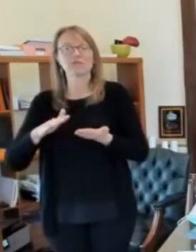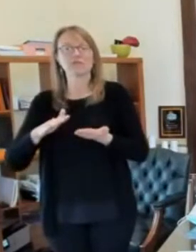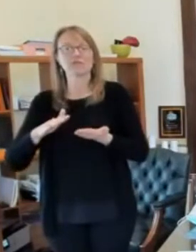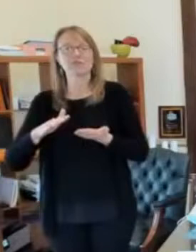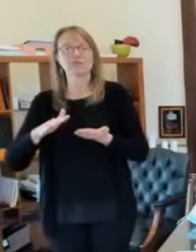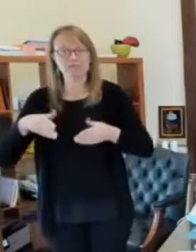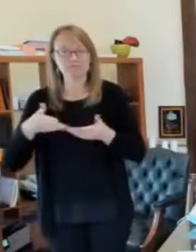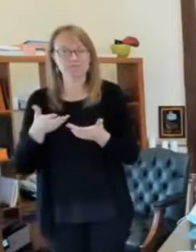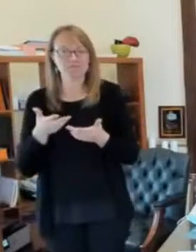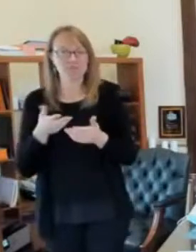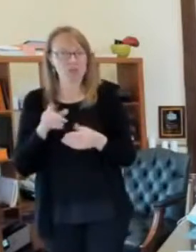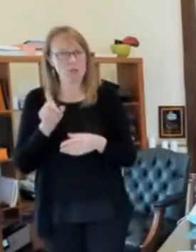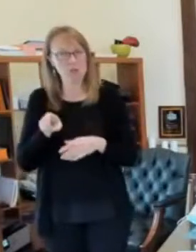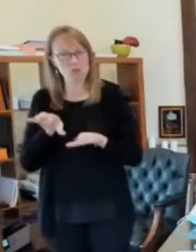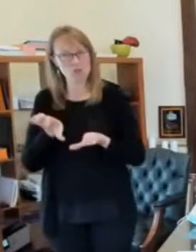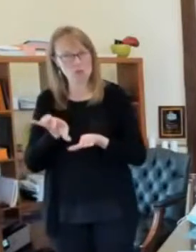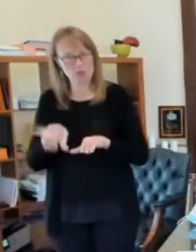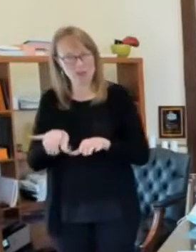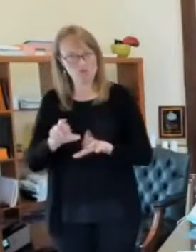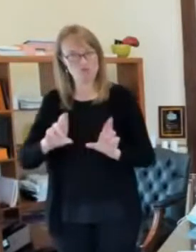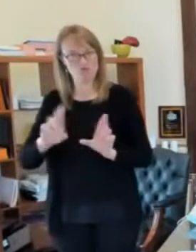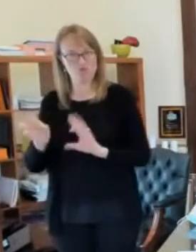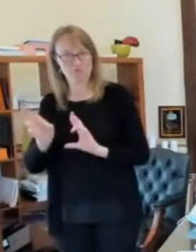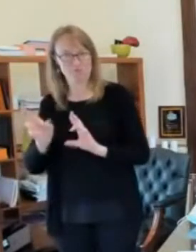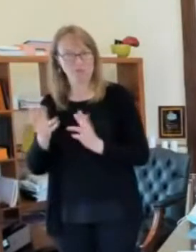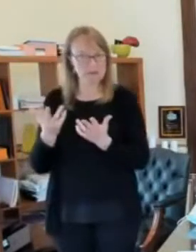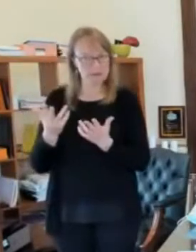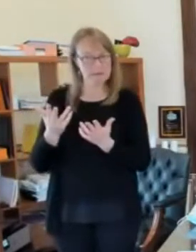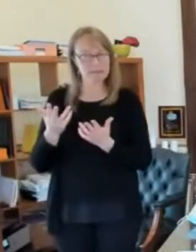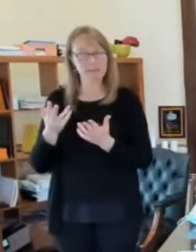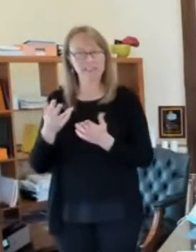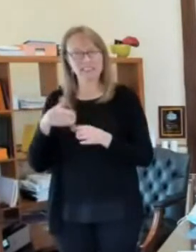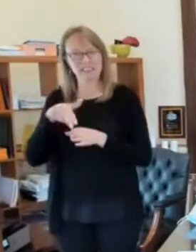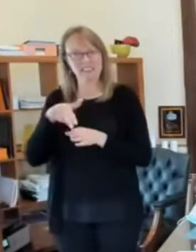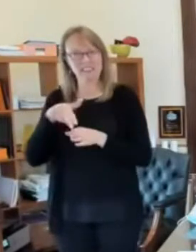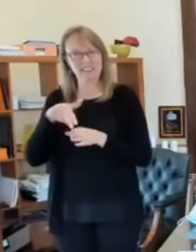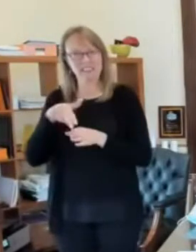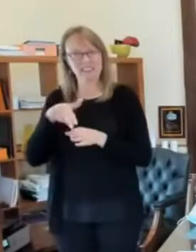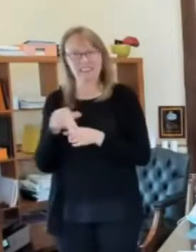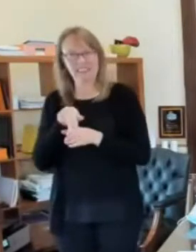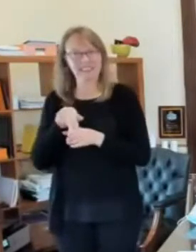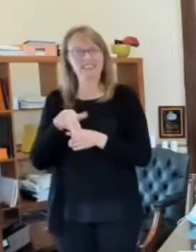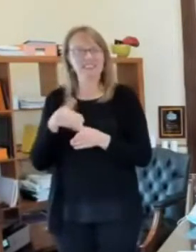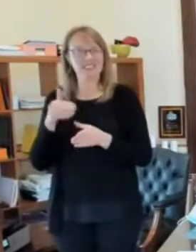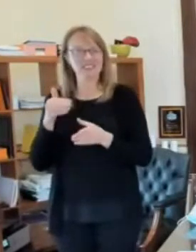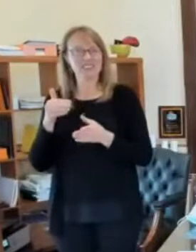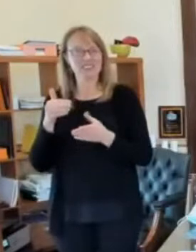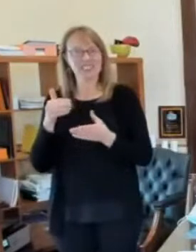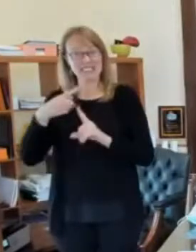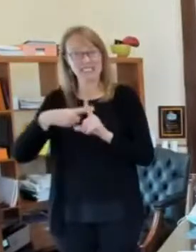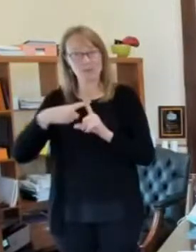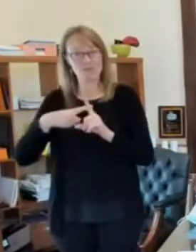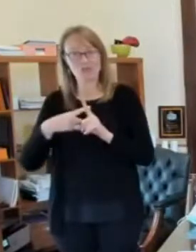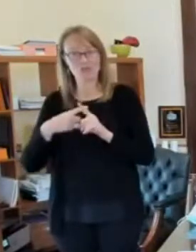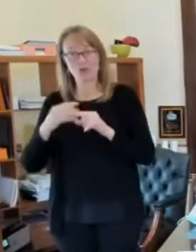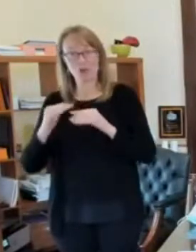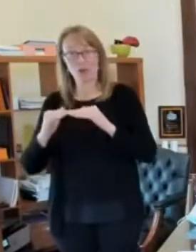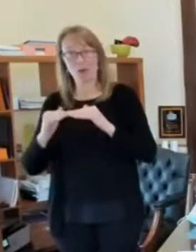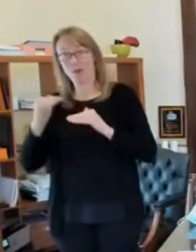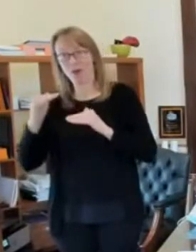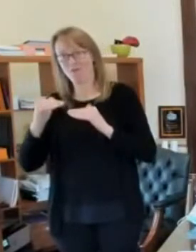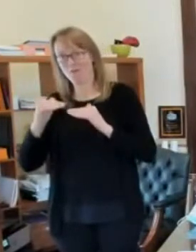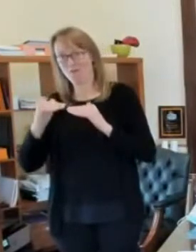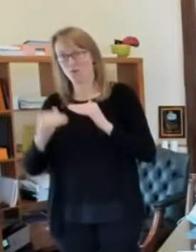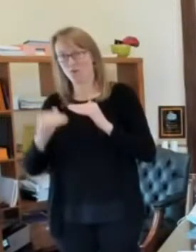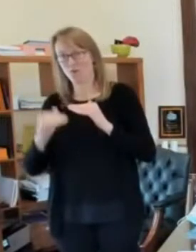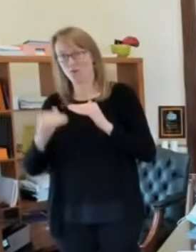course, you never know. You're right on this cusp here. The temperature could go either way. So, drive